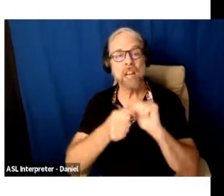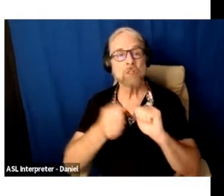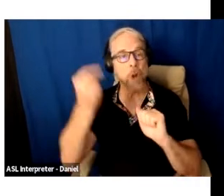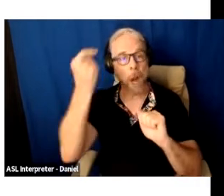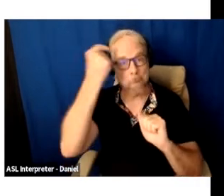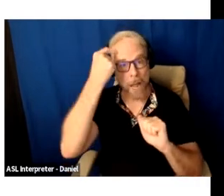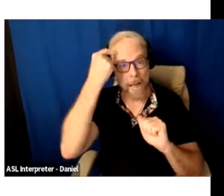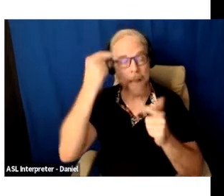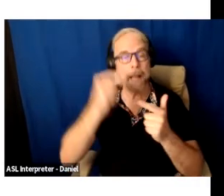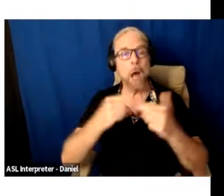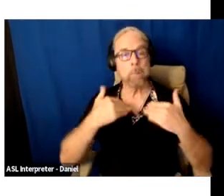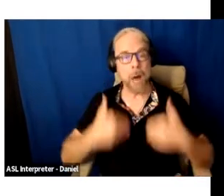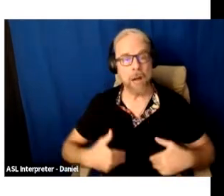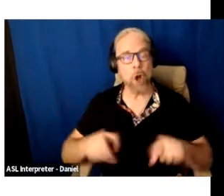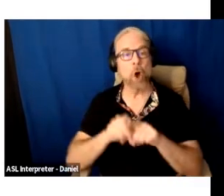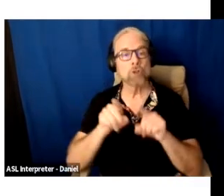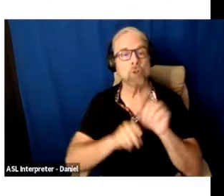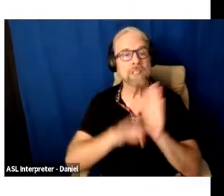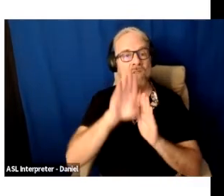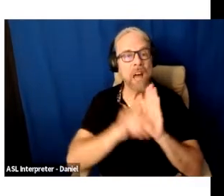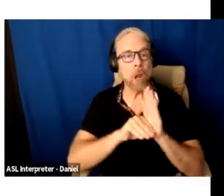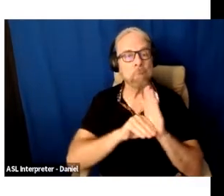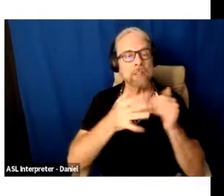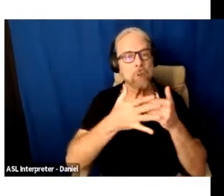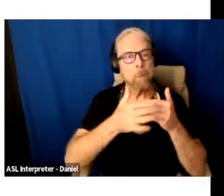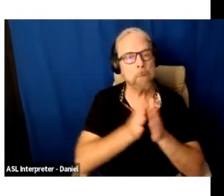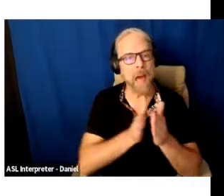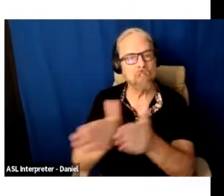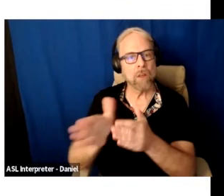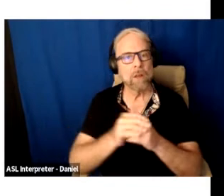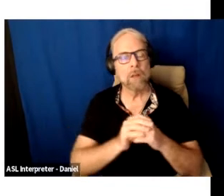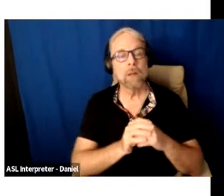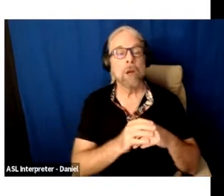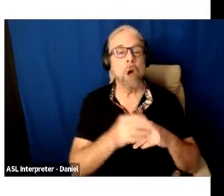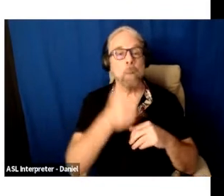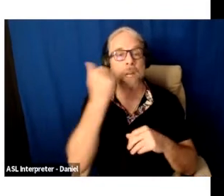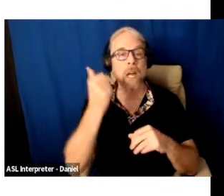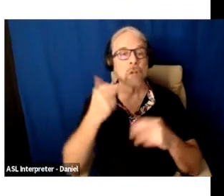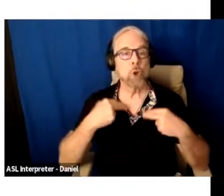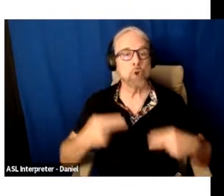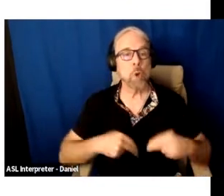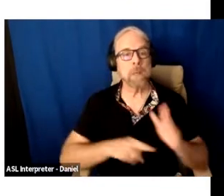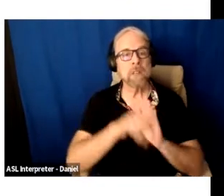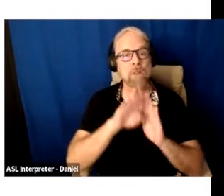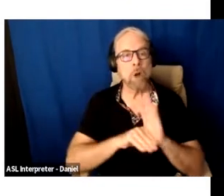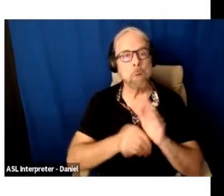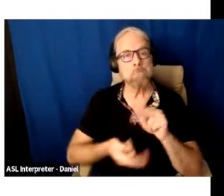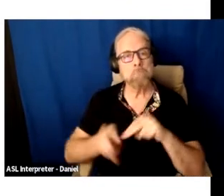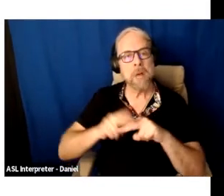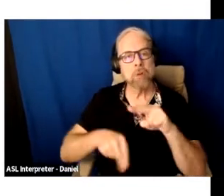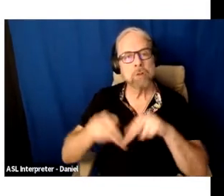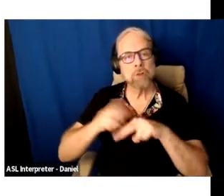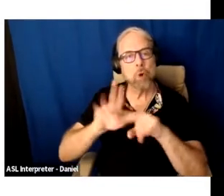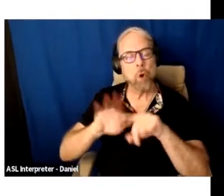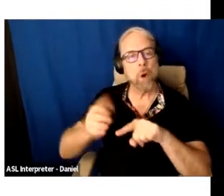and the developmental trajectory. And because human development builds on prior developmental